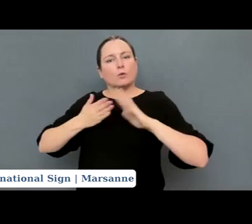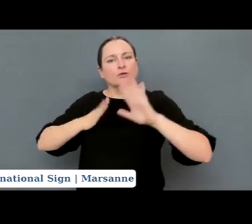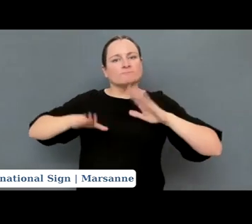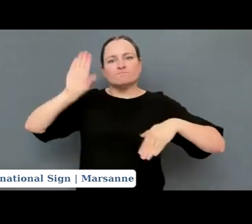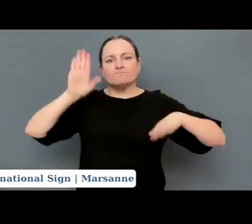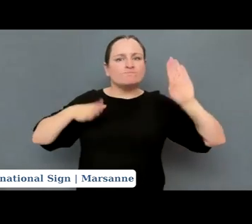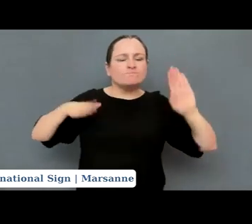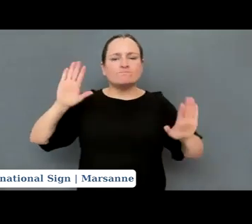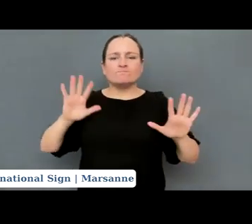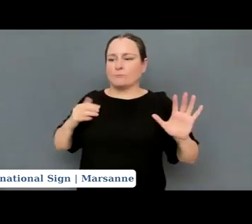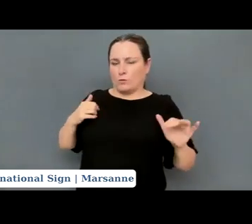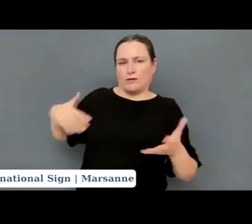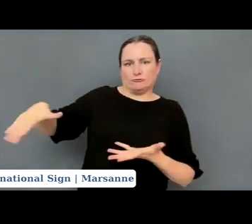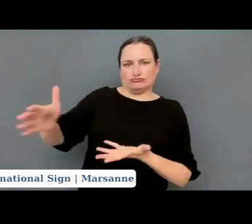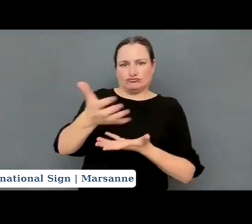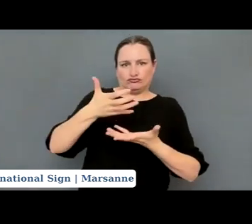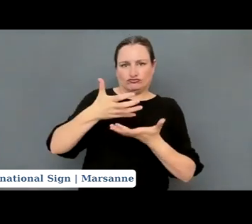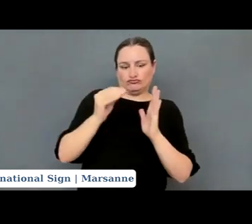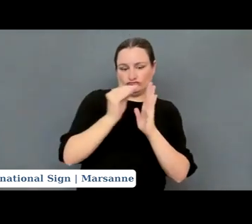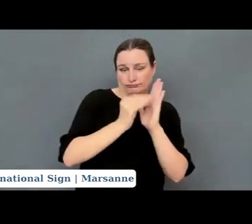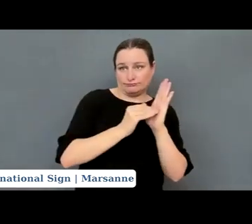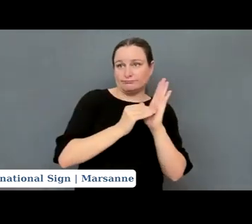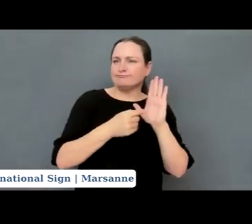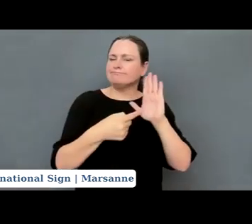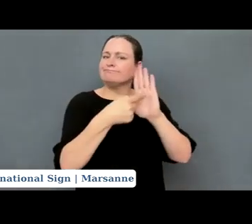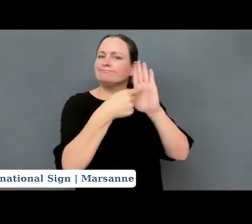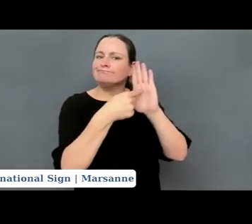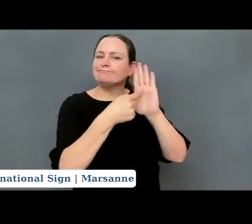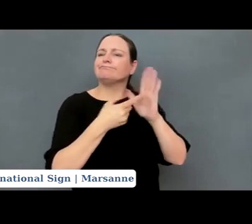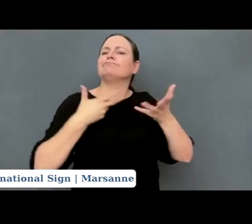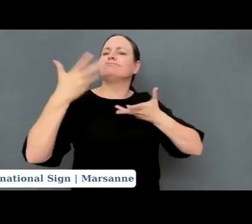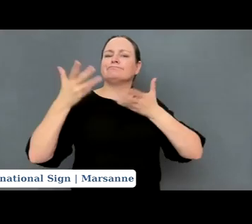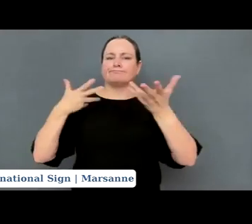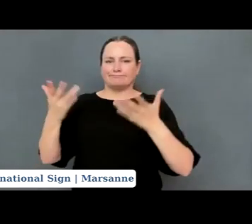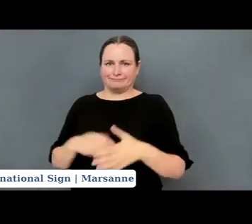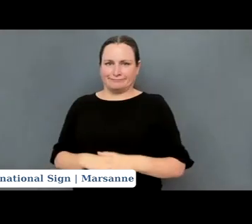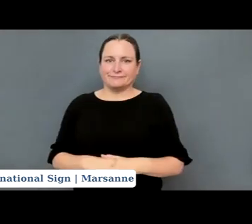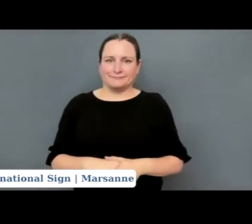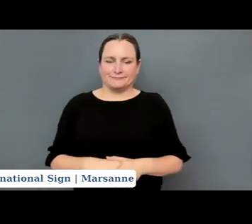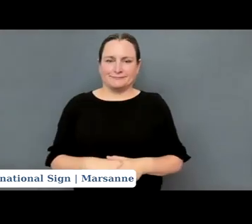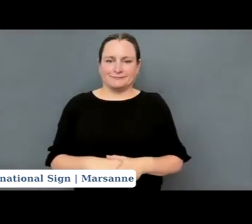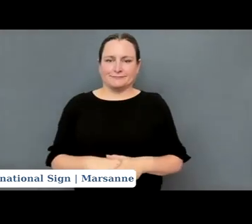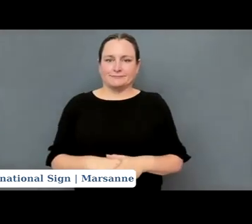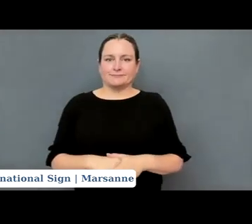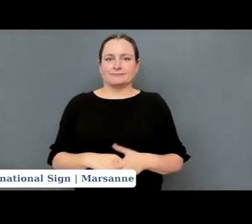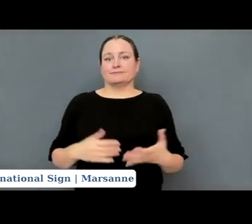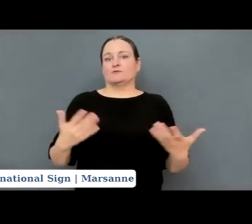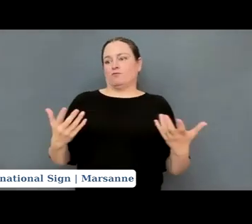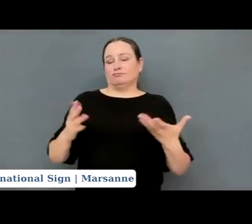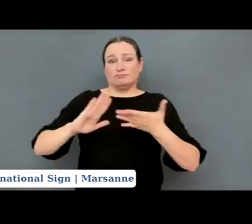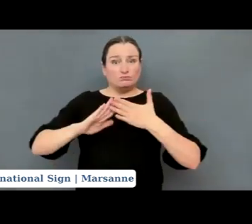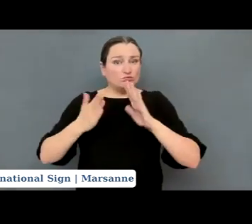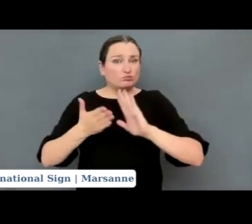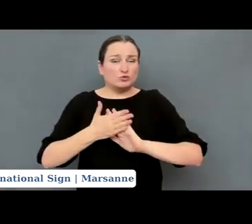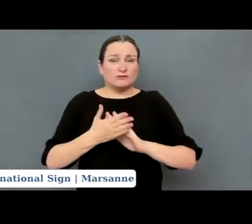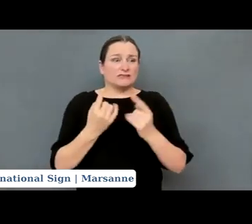the social community, those who were interviewed, those who were not. We bring the leaders of the communities,